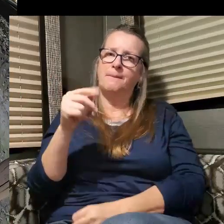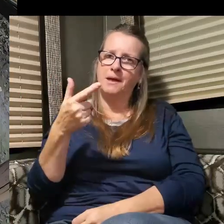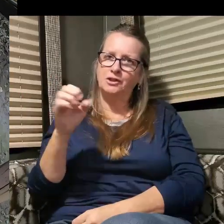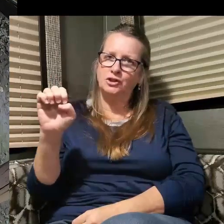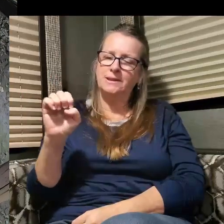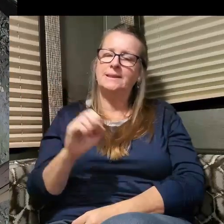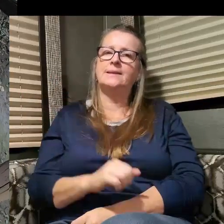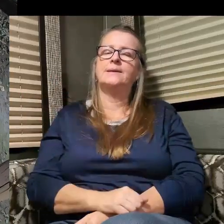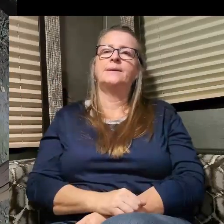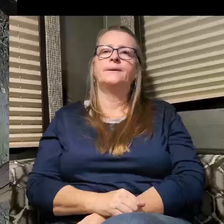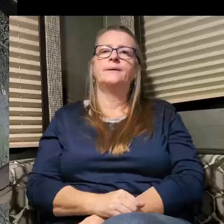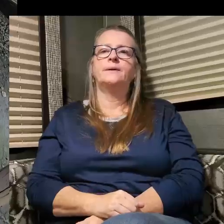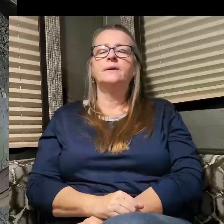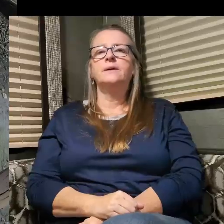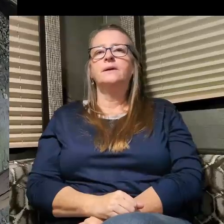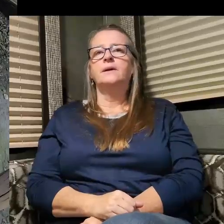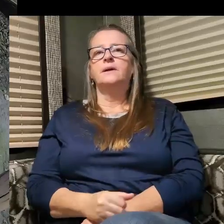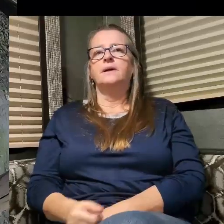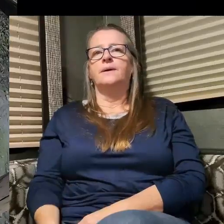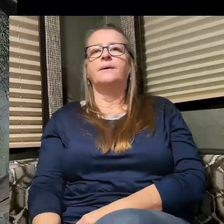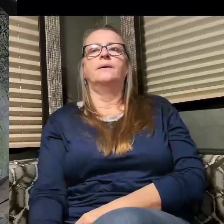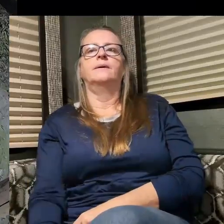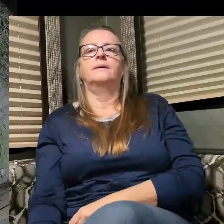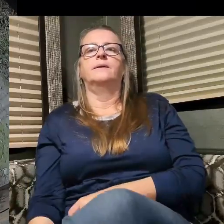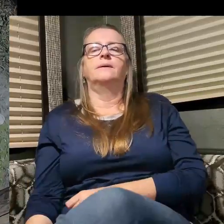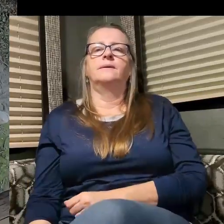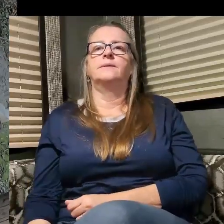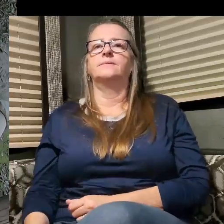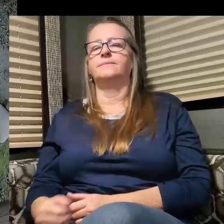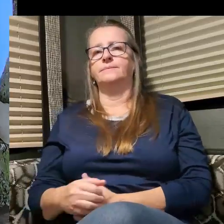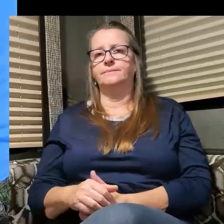here, and